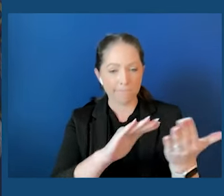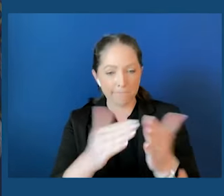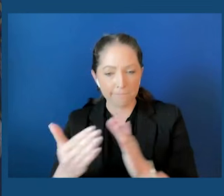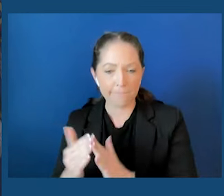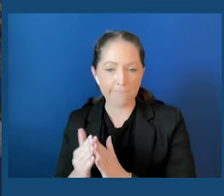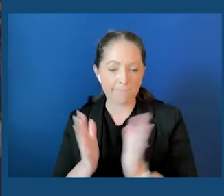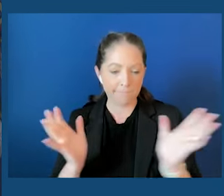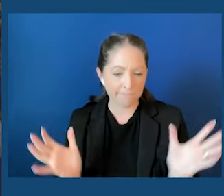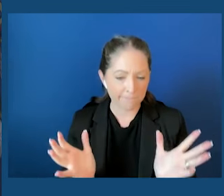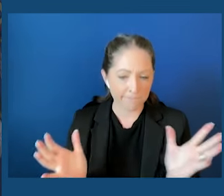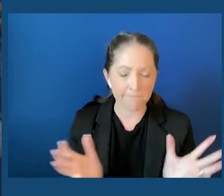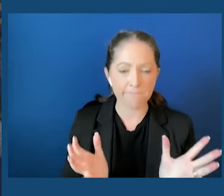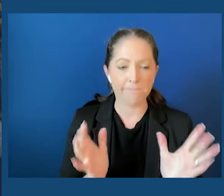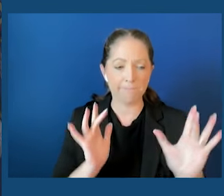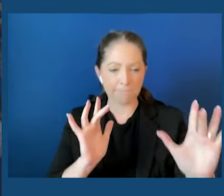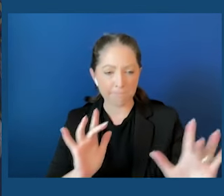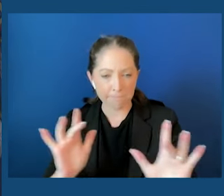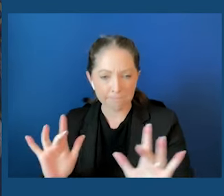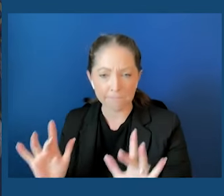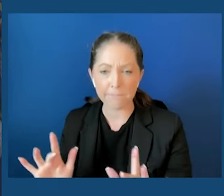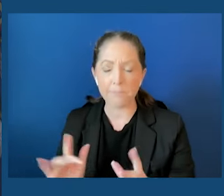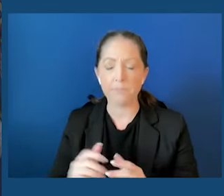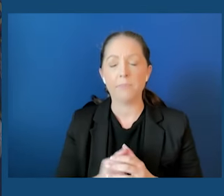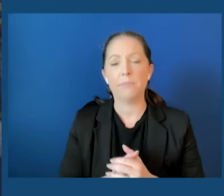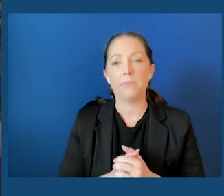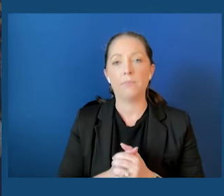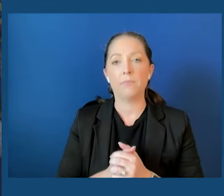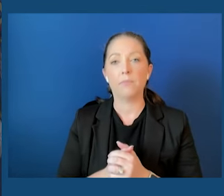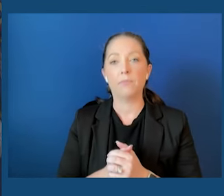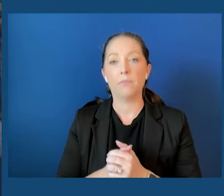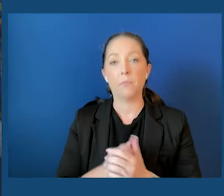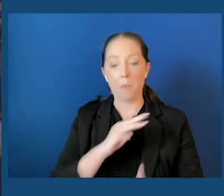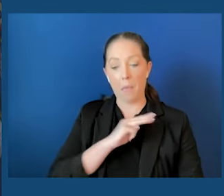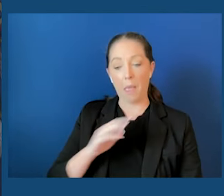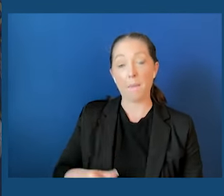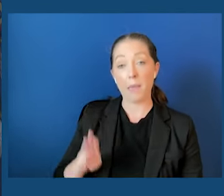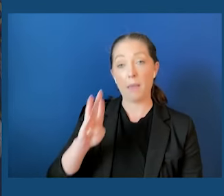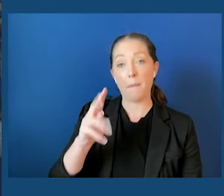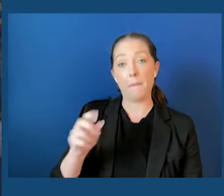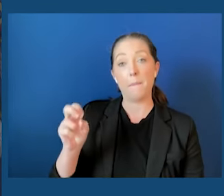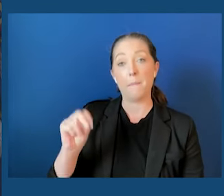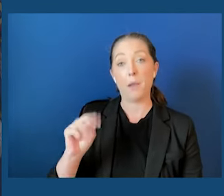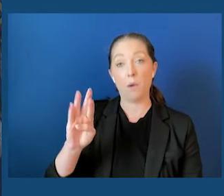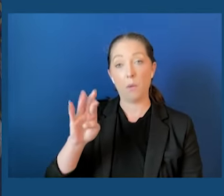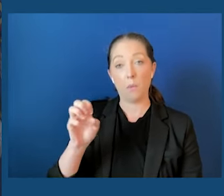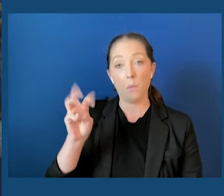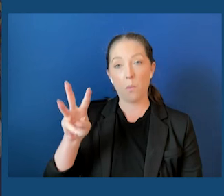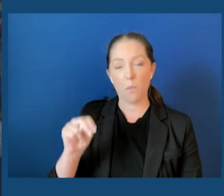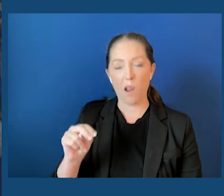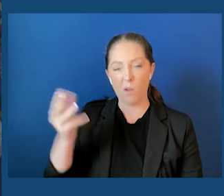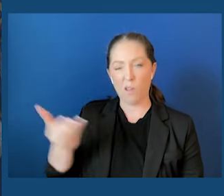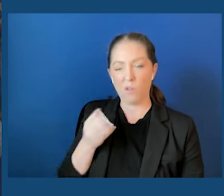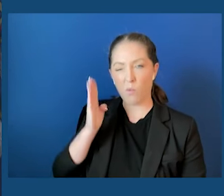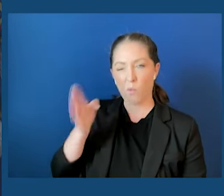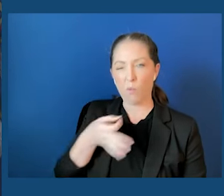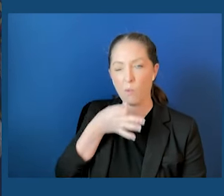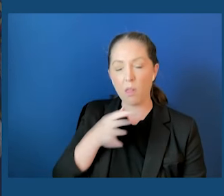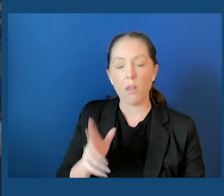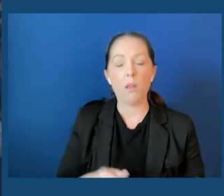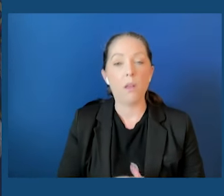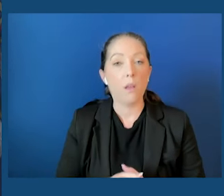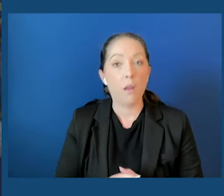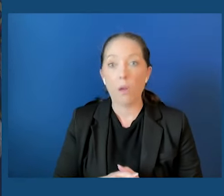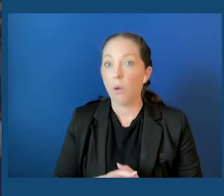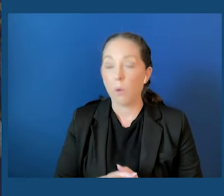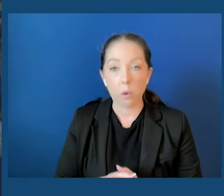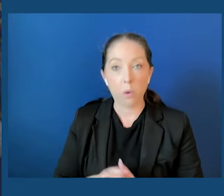them. First of all, Mayor Byron Brown, I'll be introducing you in a couple moments, but you know, the depth of